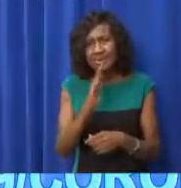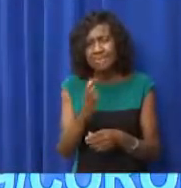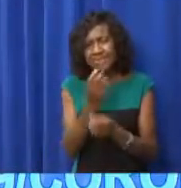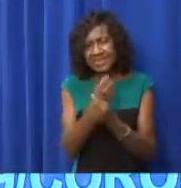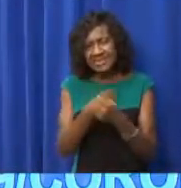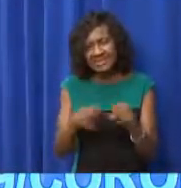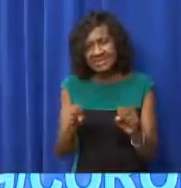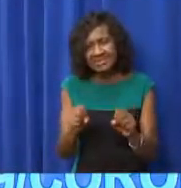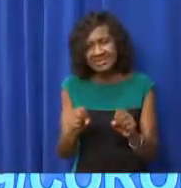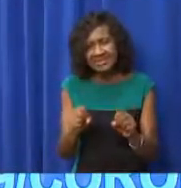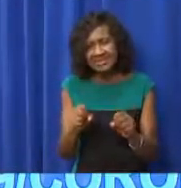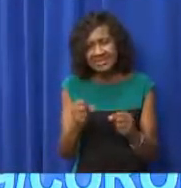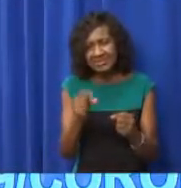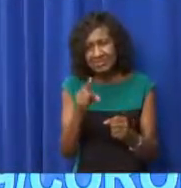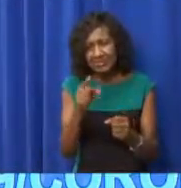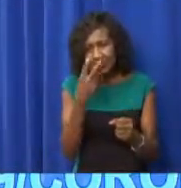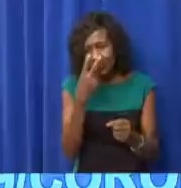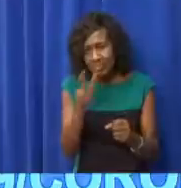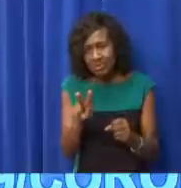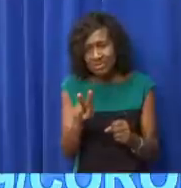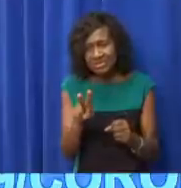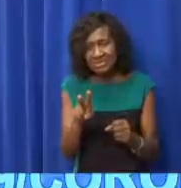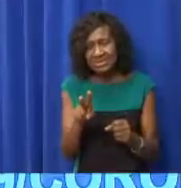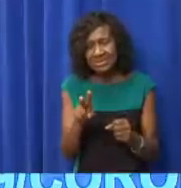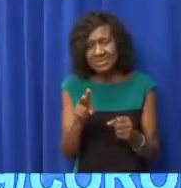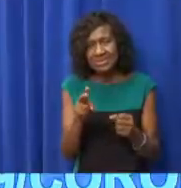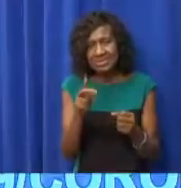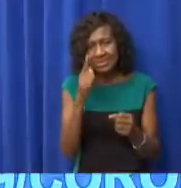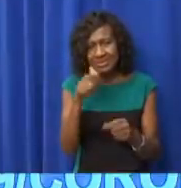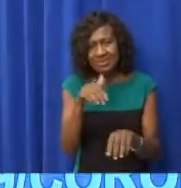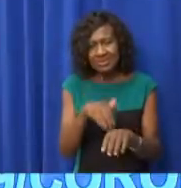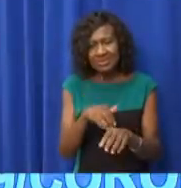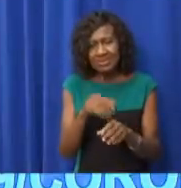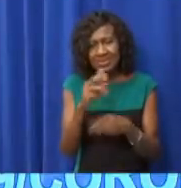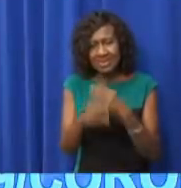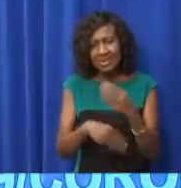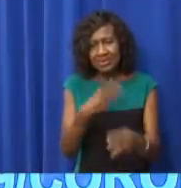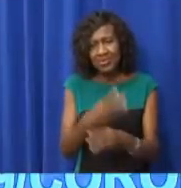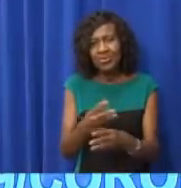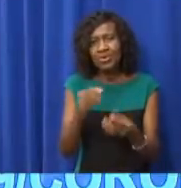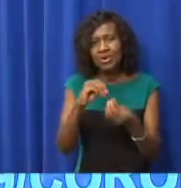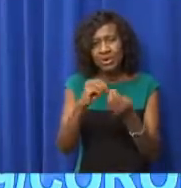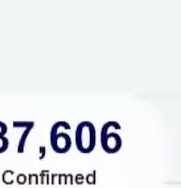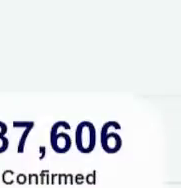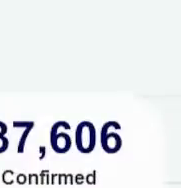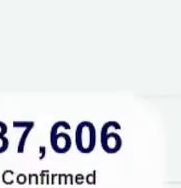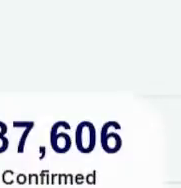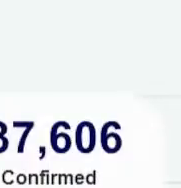you watching, please take a look at today's regional and world coronavirus statistics.